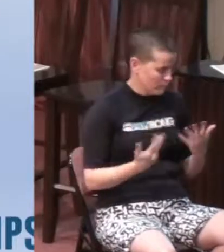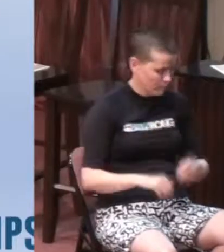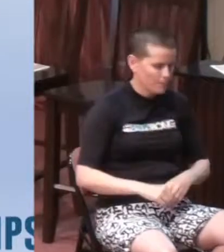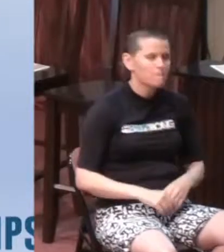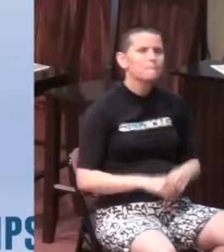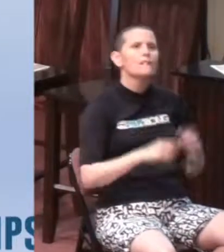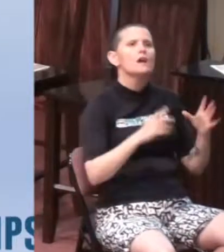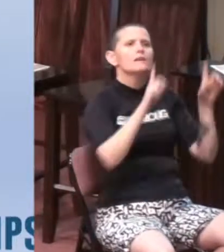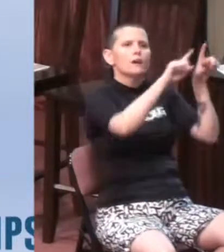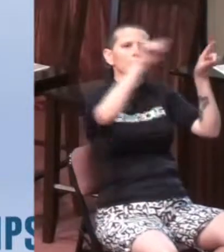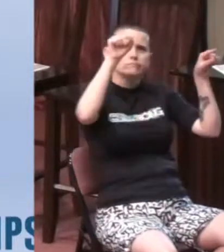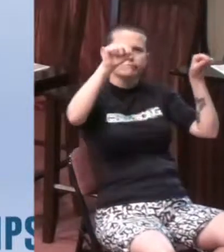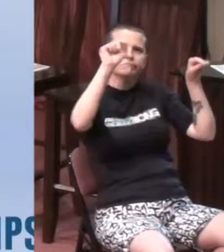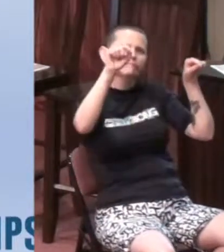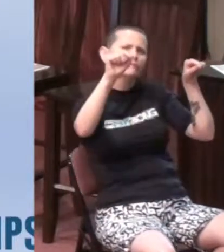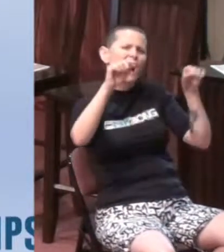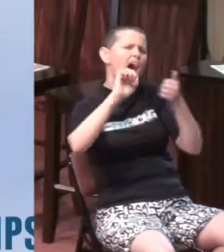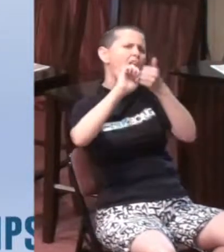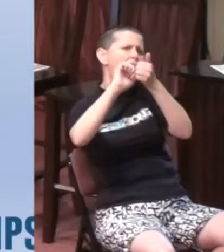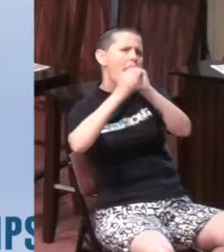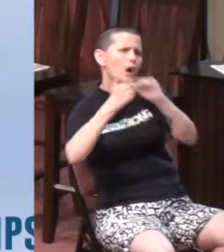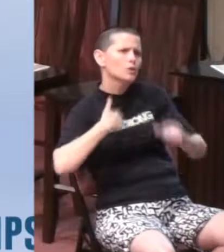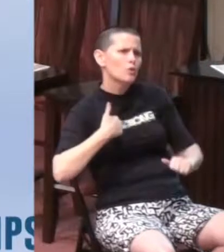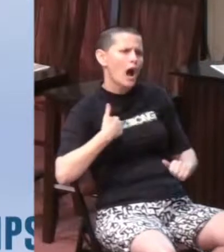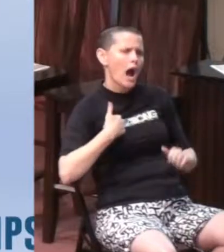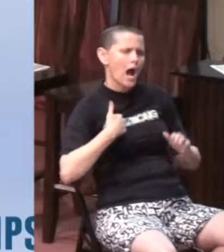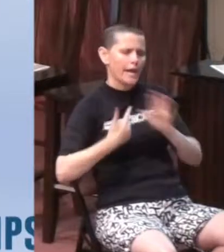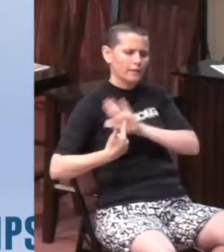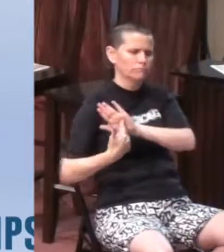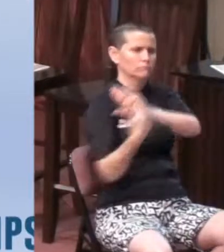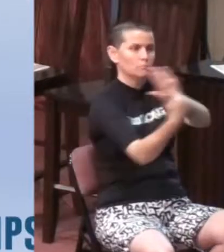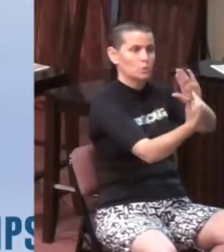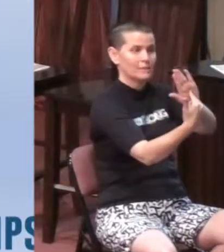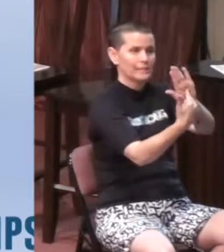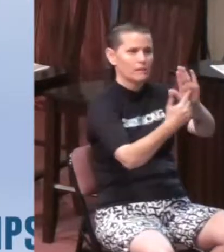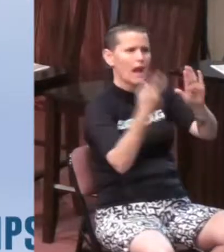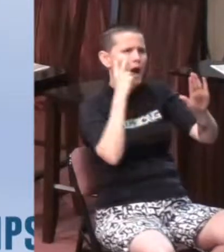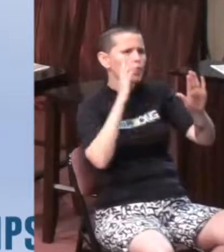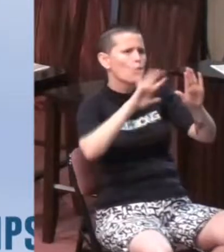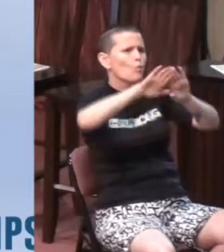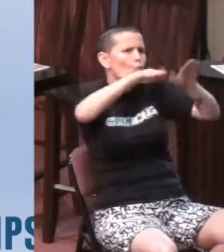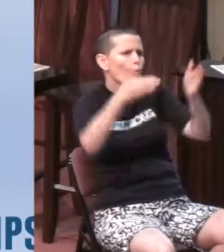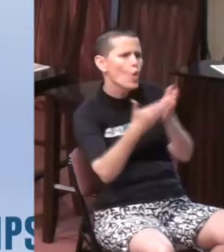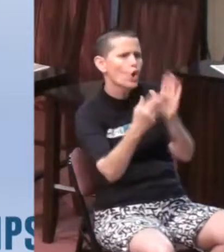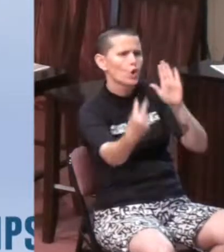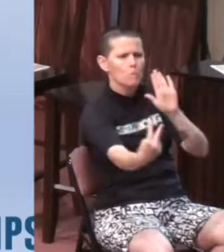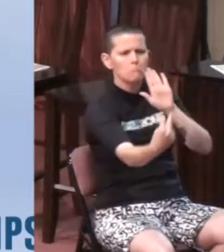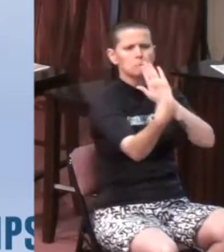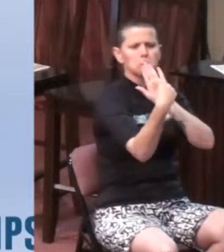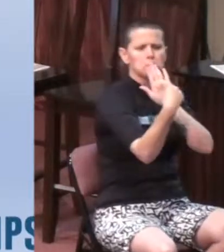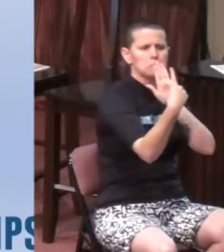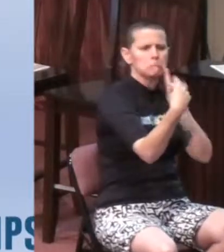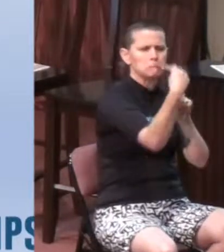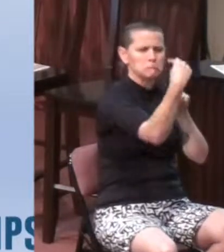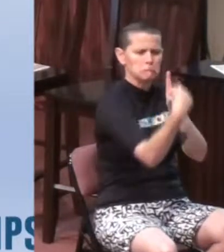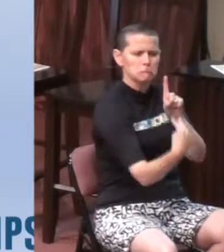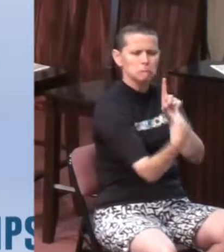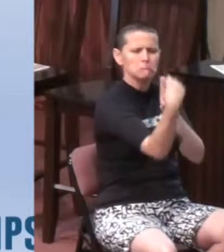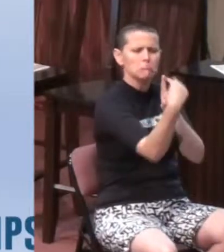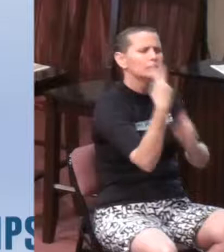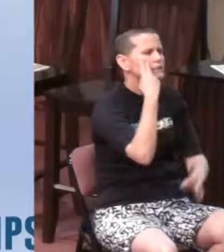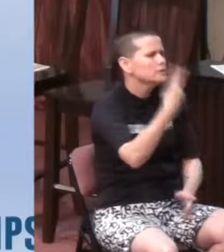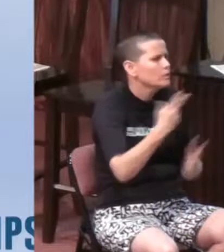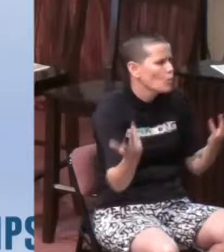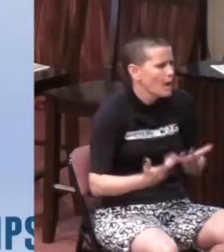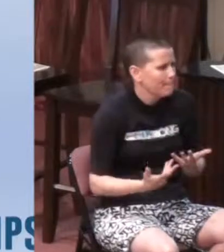showing up in the world? How is this physicality showing up in reality, and how can that move to its